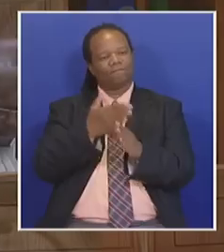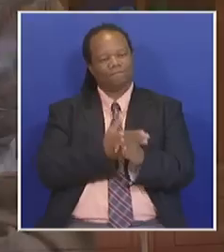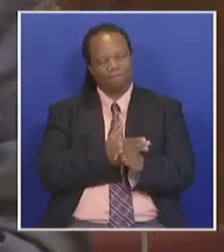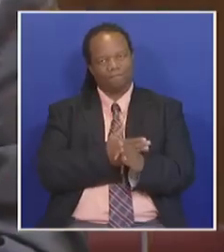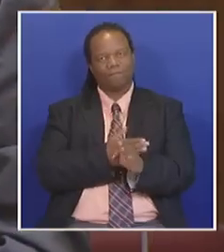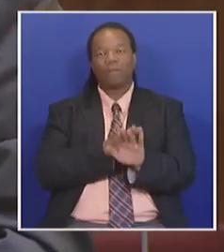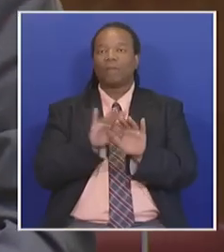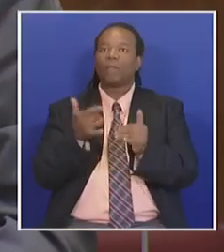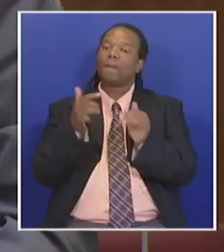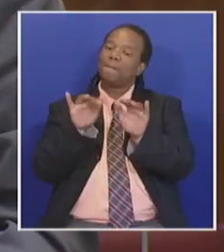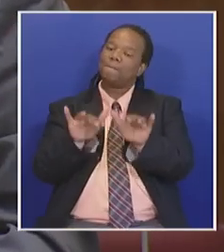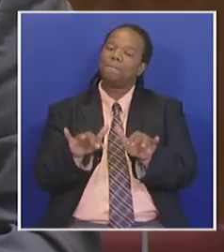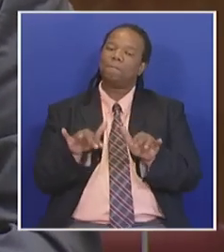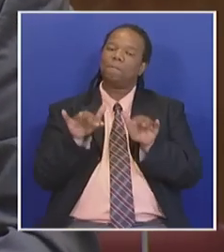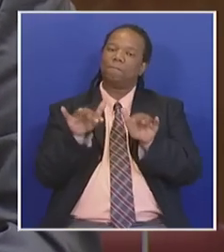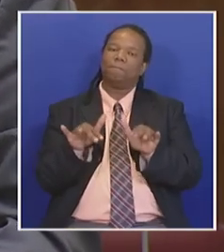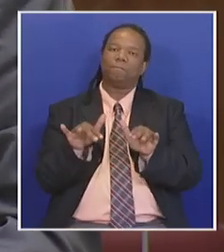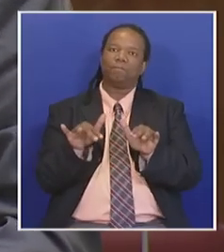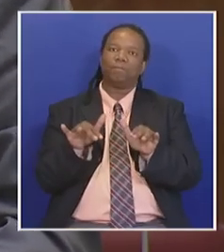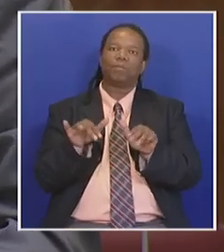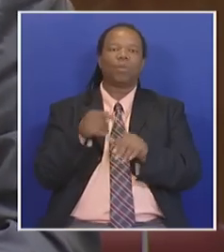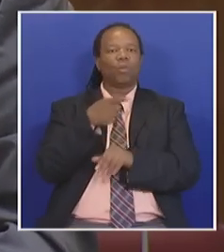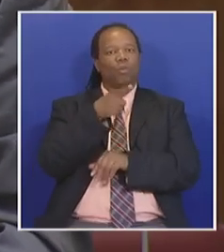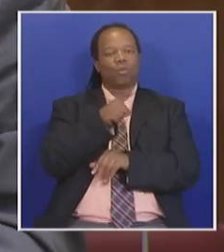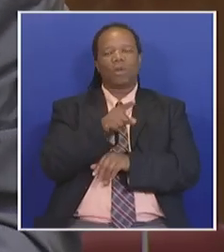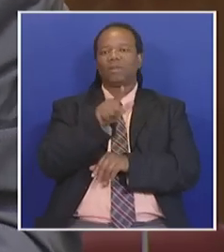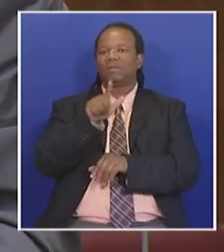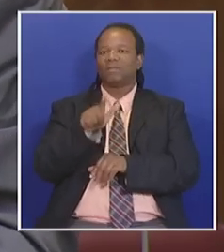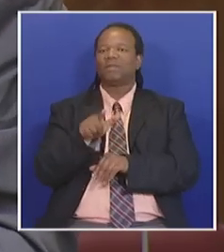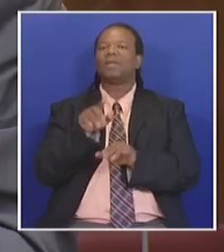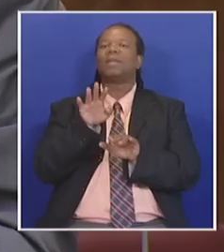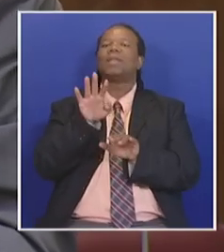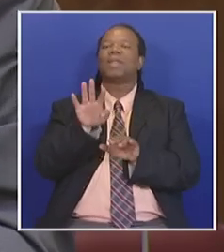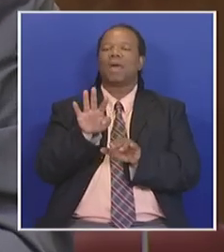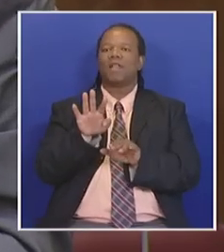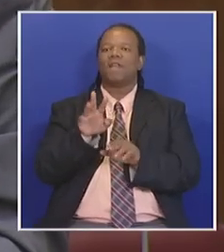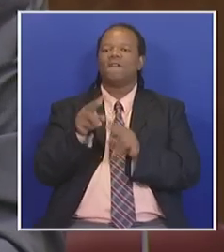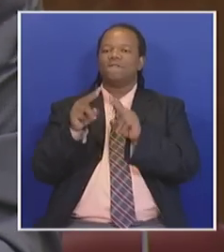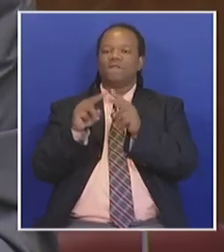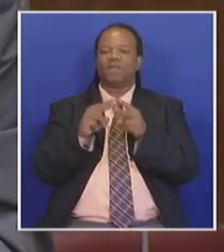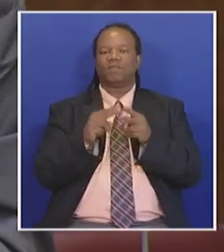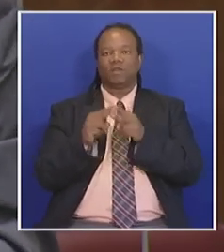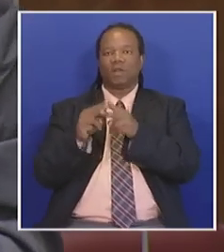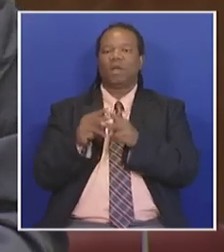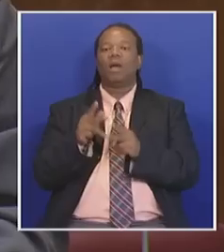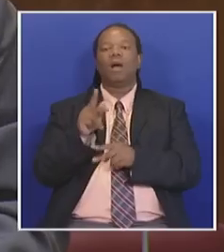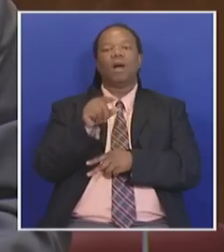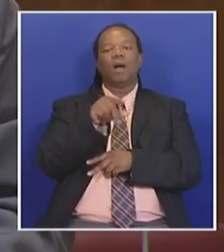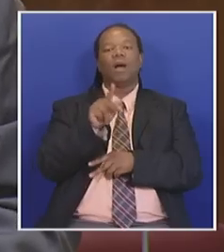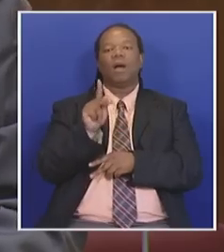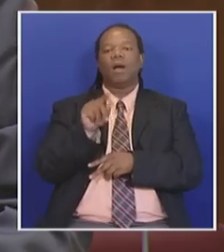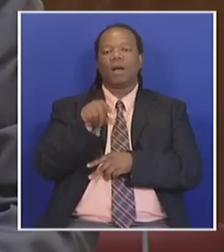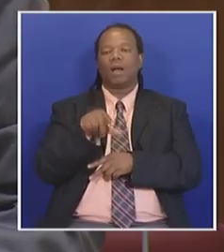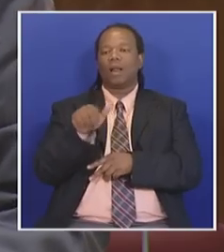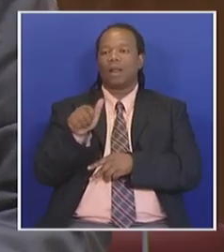this House notes that 179 villages in Mogalakwena local municipality are experiencing a serious